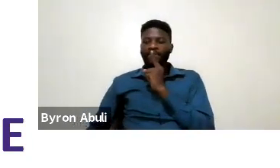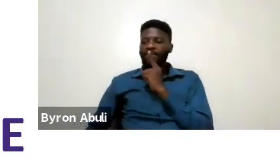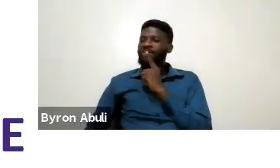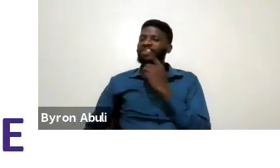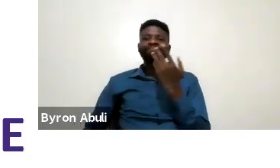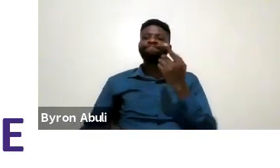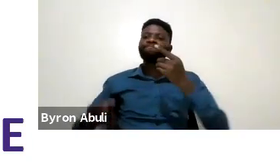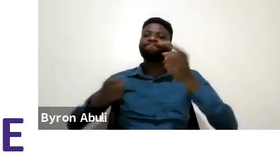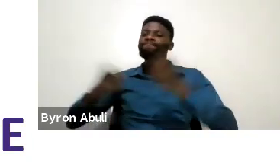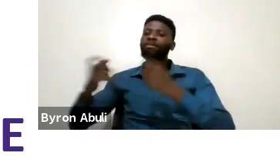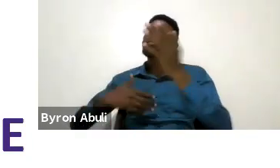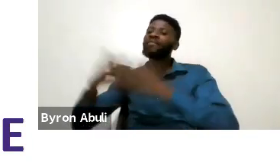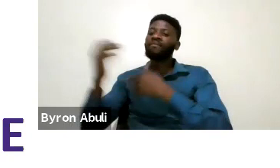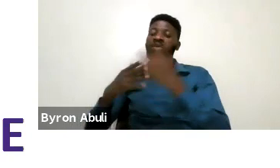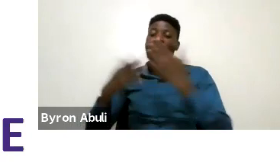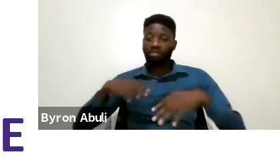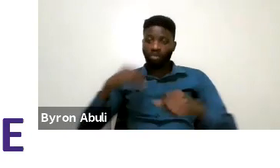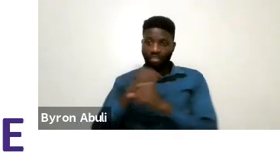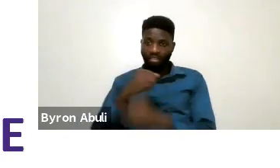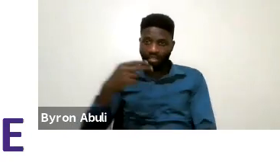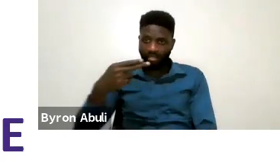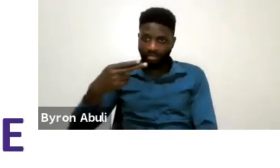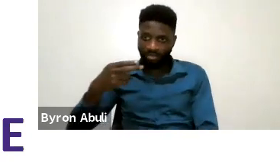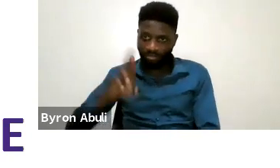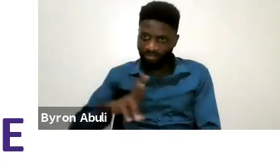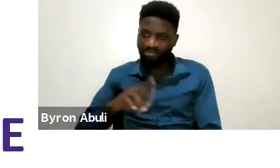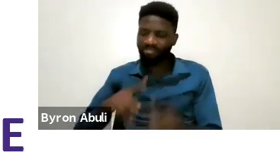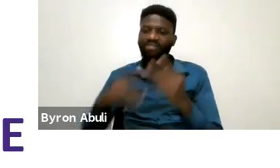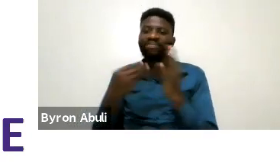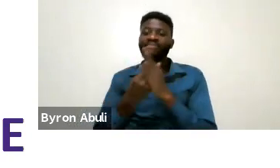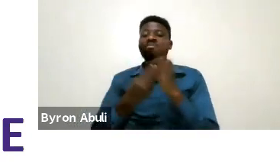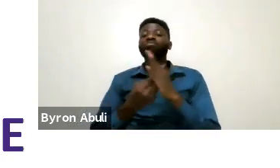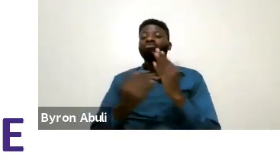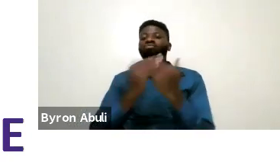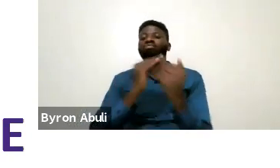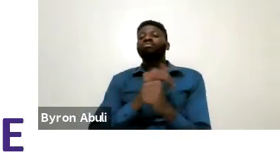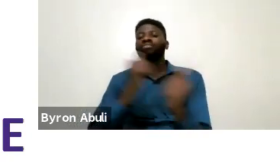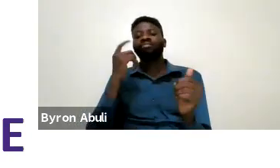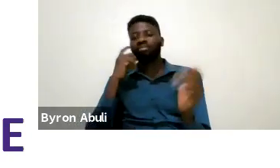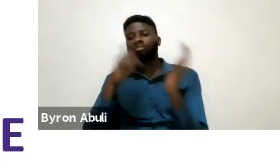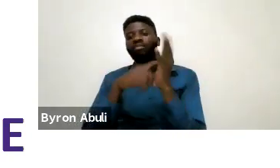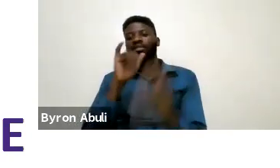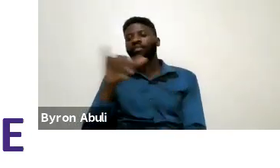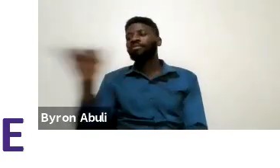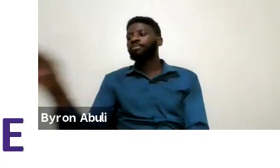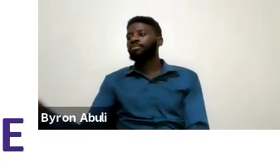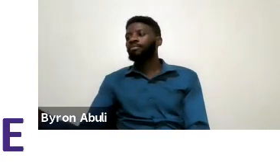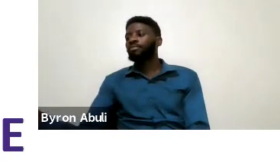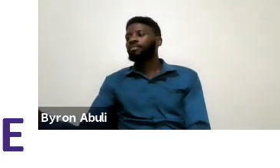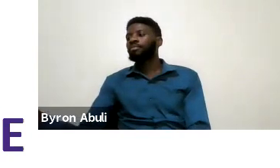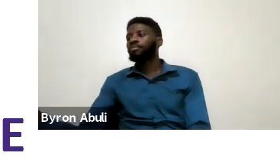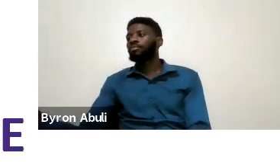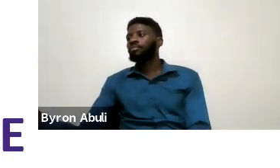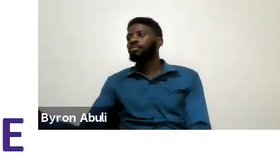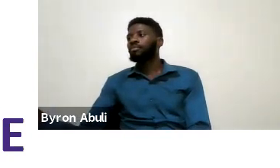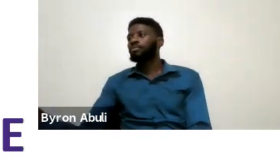unlike those guys who were working in the HR or finance or whatever. So that's what I noticed. Yes, there's a lot